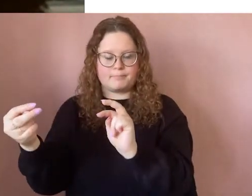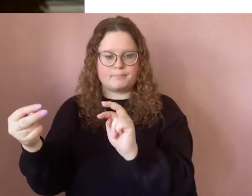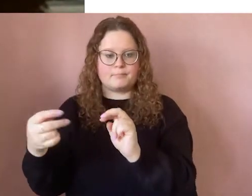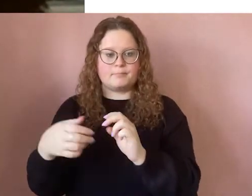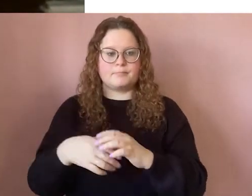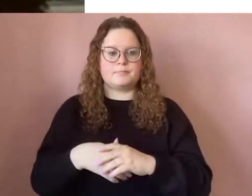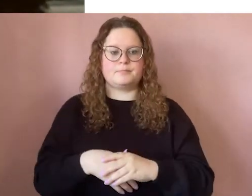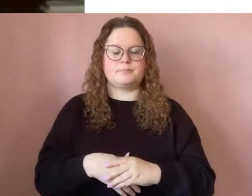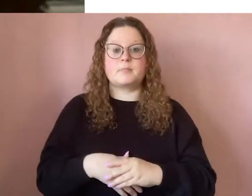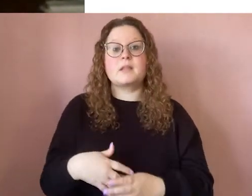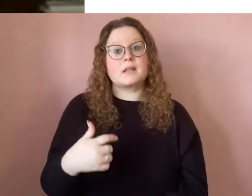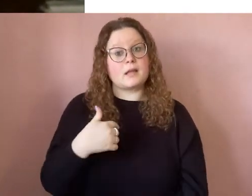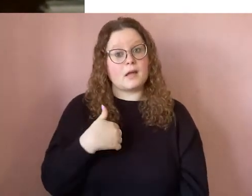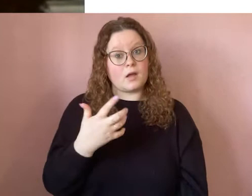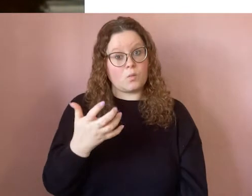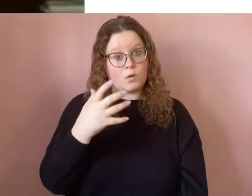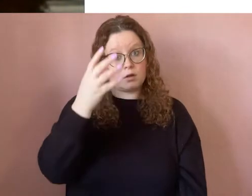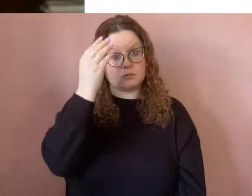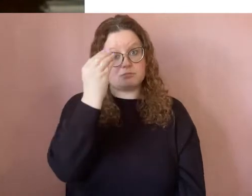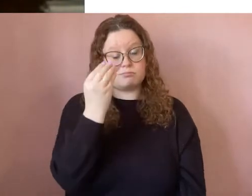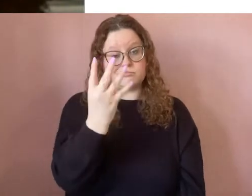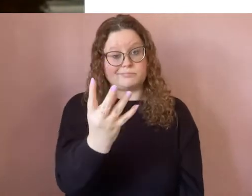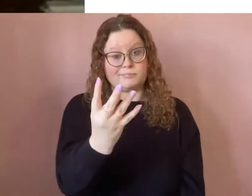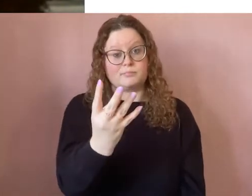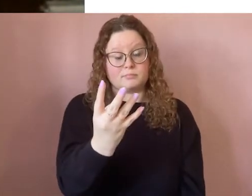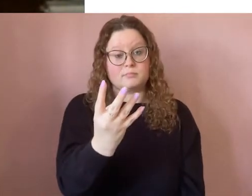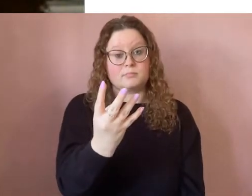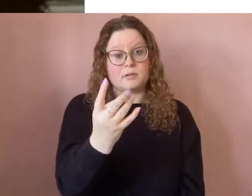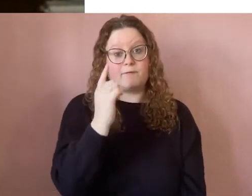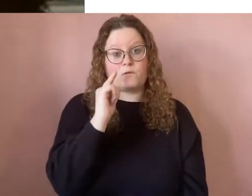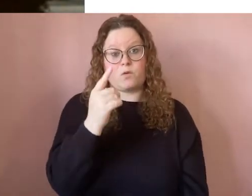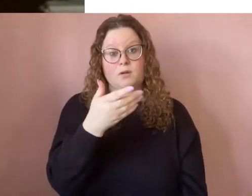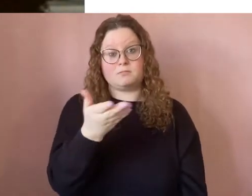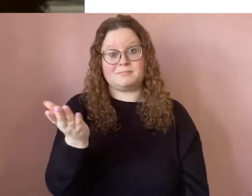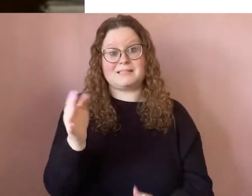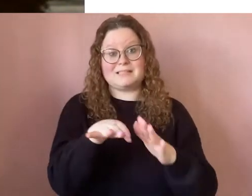I want to underscore for purposes of the accessibility community.